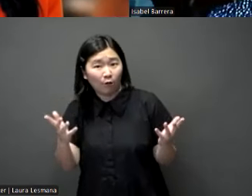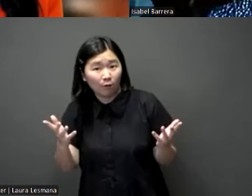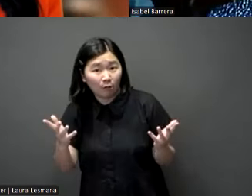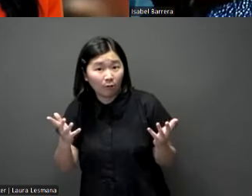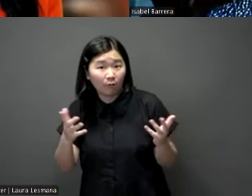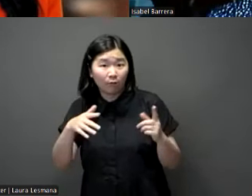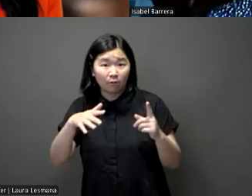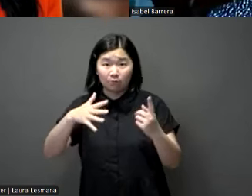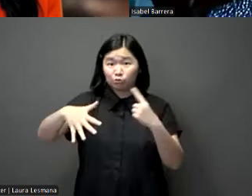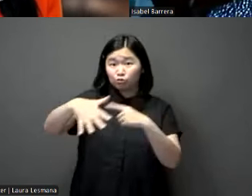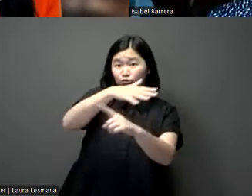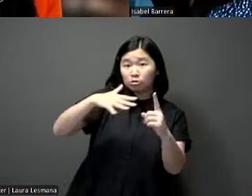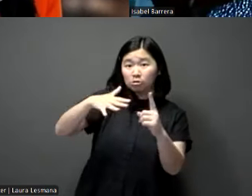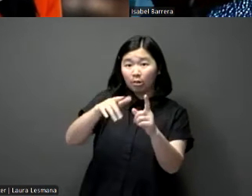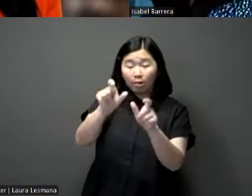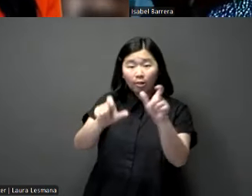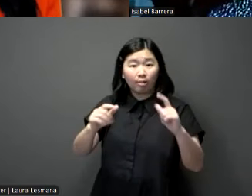process, we're